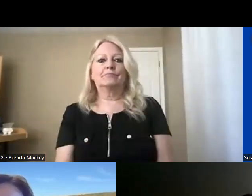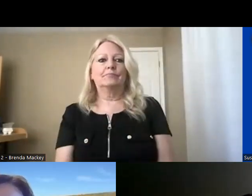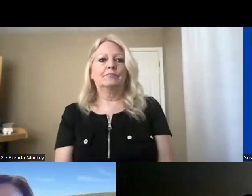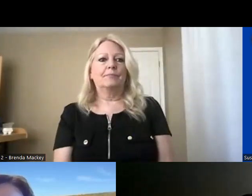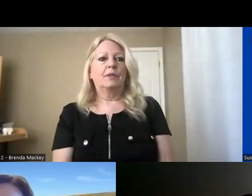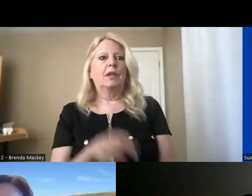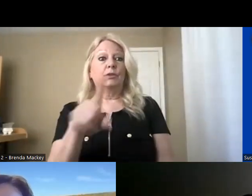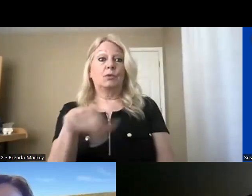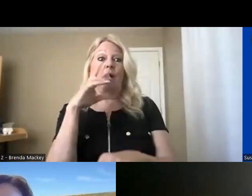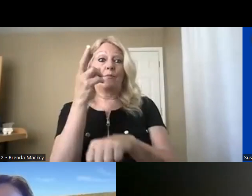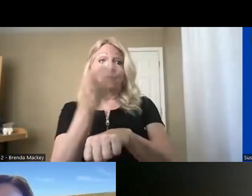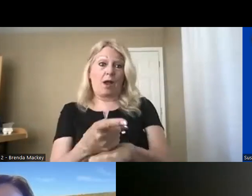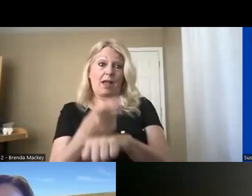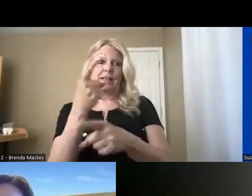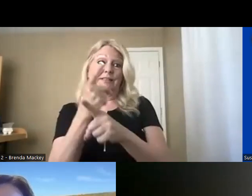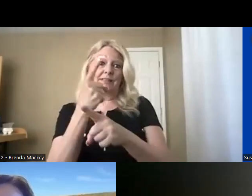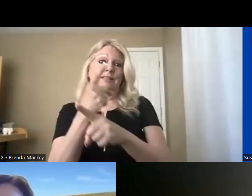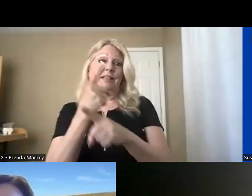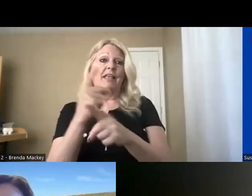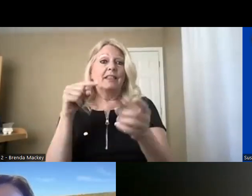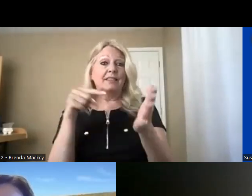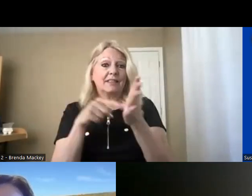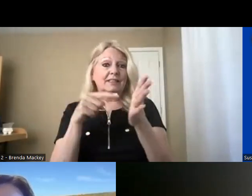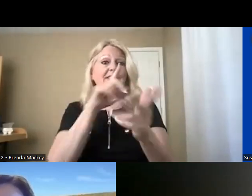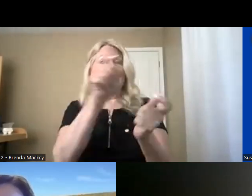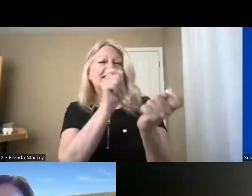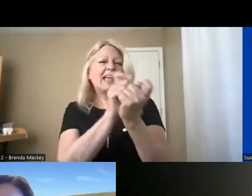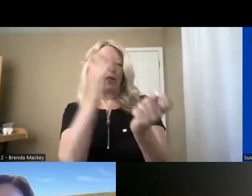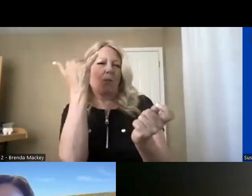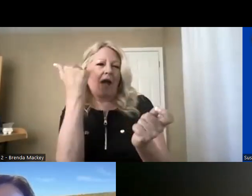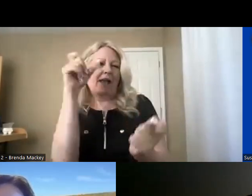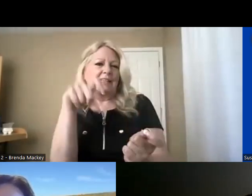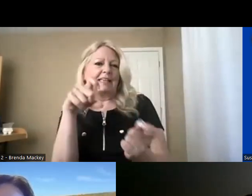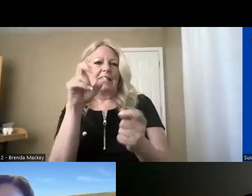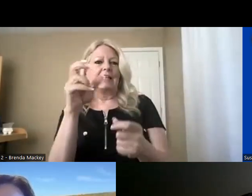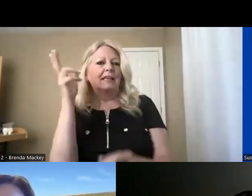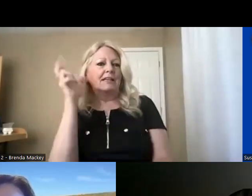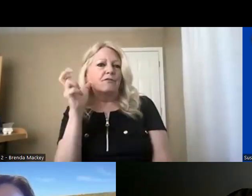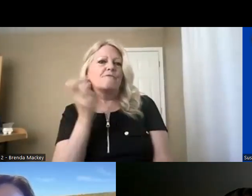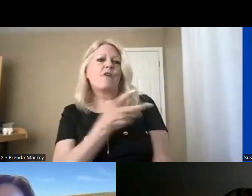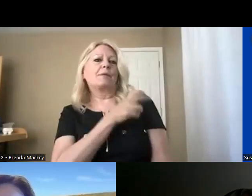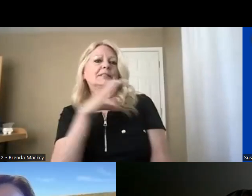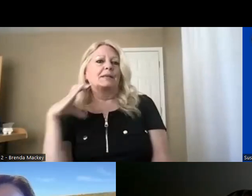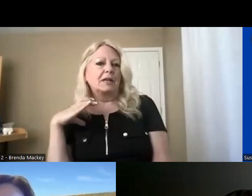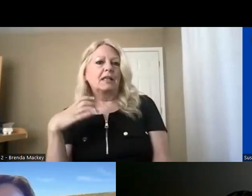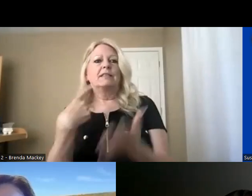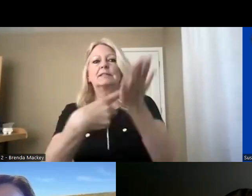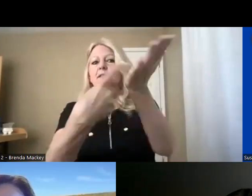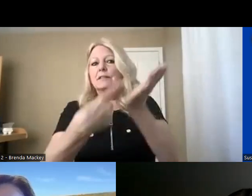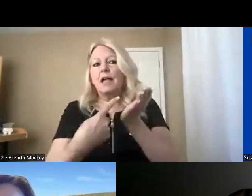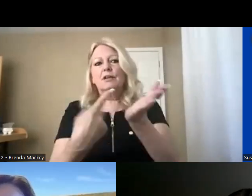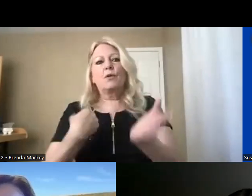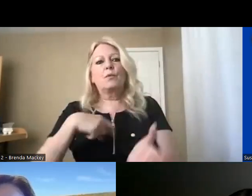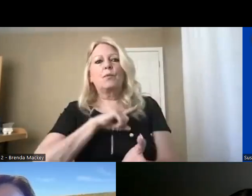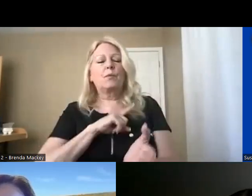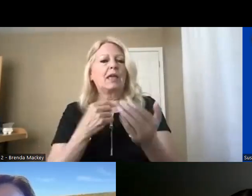You are so right. And this is exactly why we need to hear from this committee. And I think that in our discussion today that Marina is going to be leading on